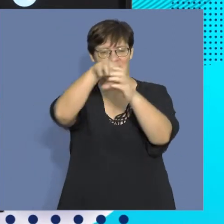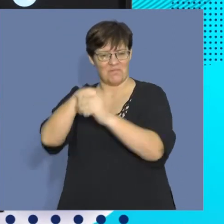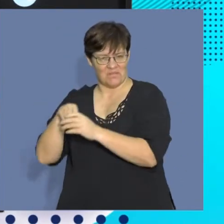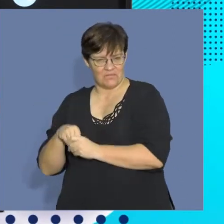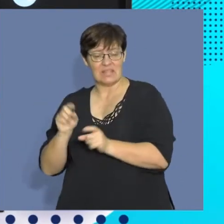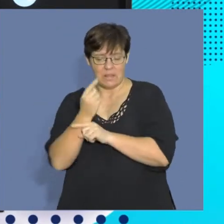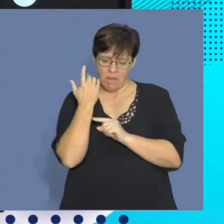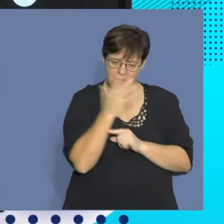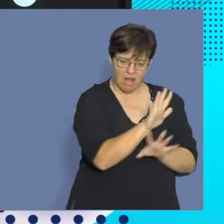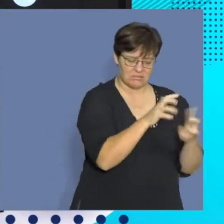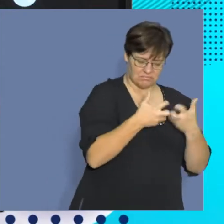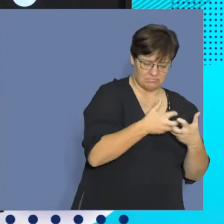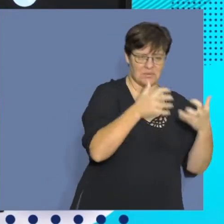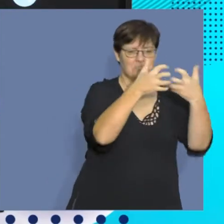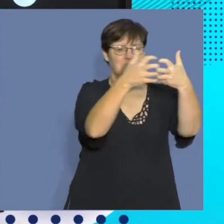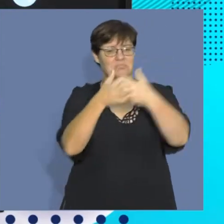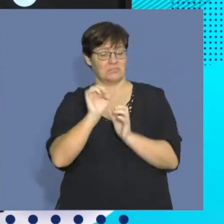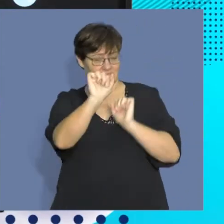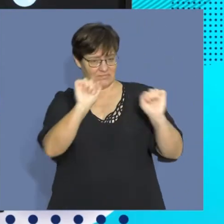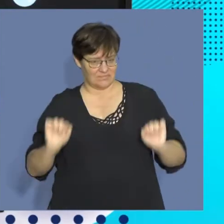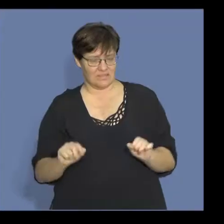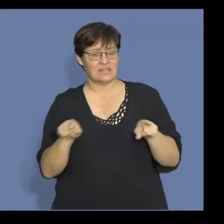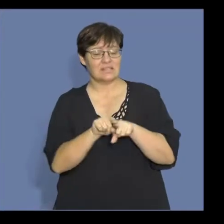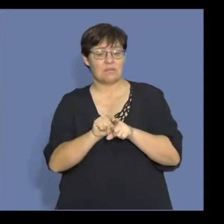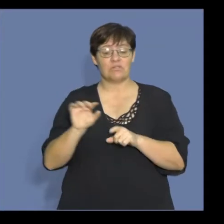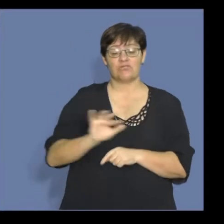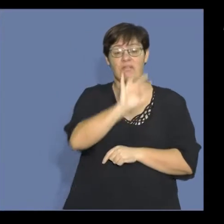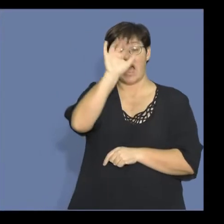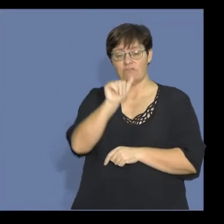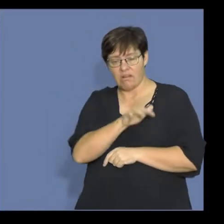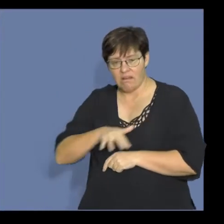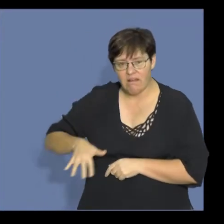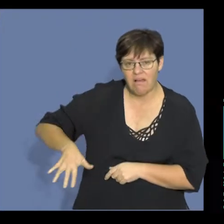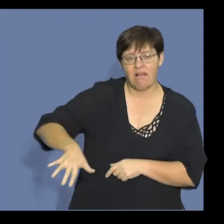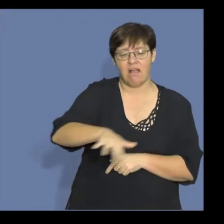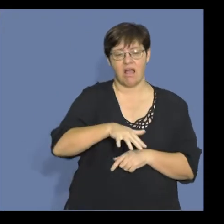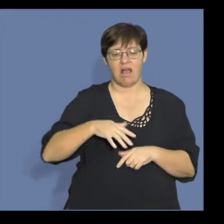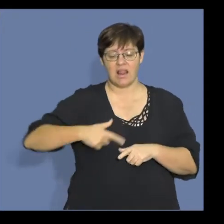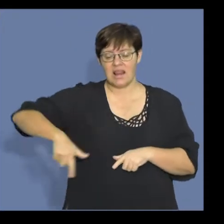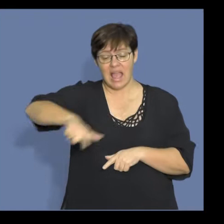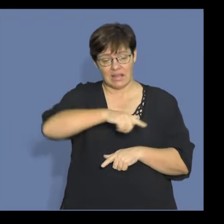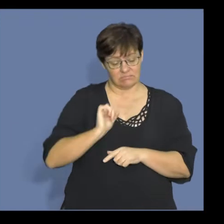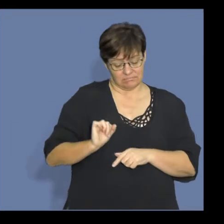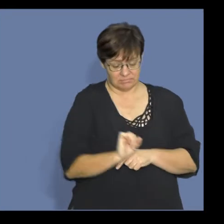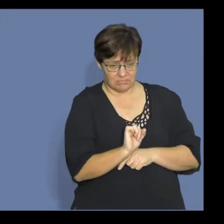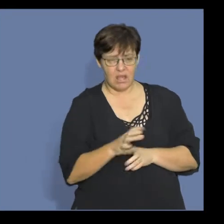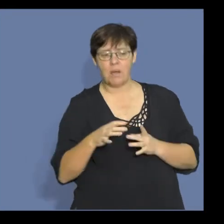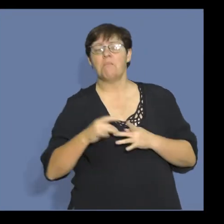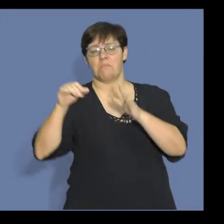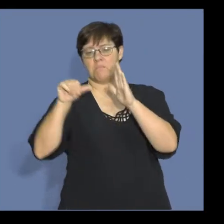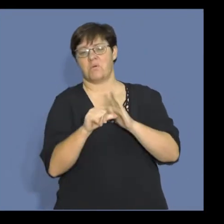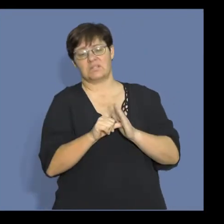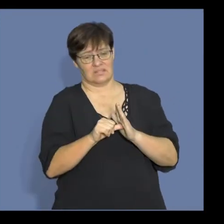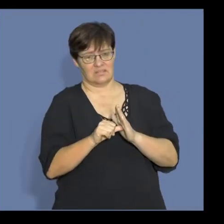as the plants. And we've also discussed in the context of the South African terrestrial biomes, which of these are significant and important for